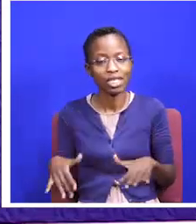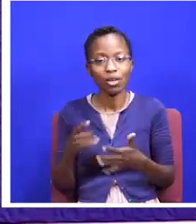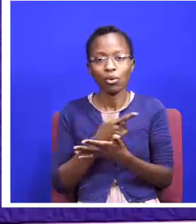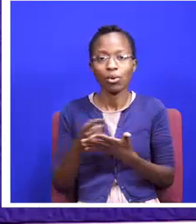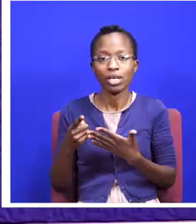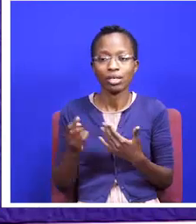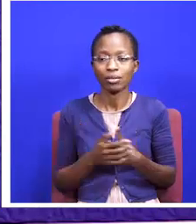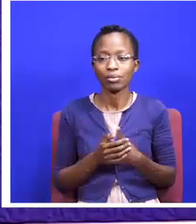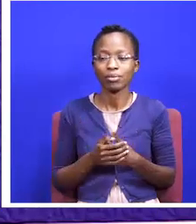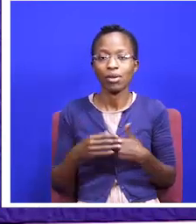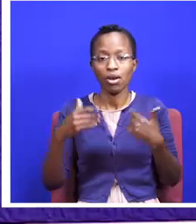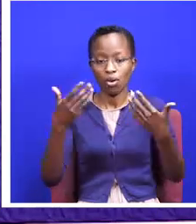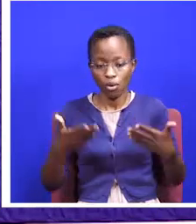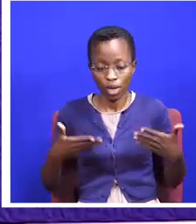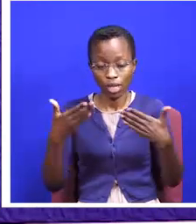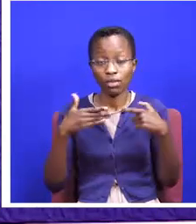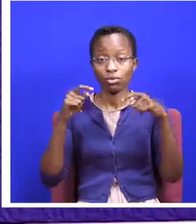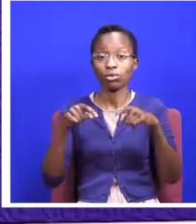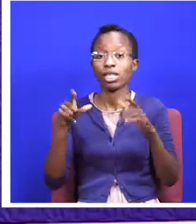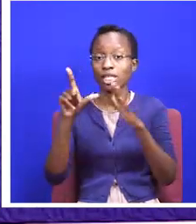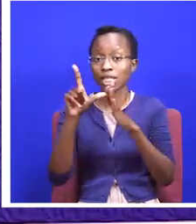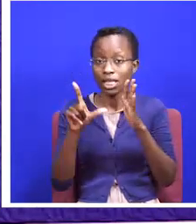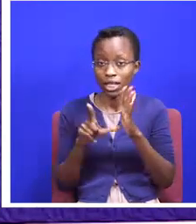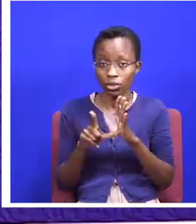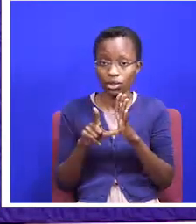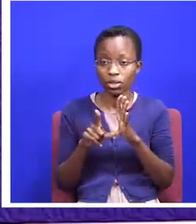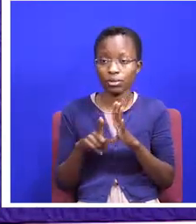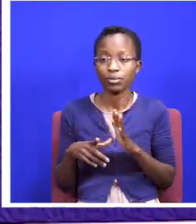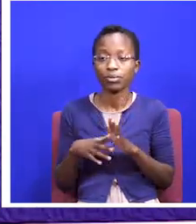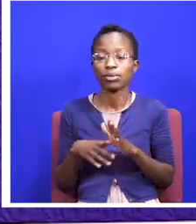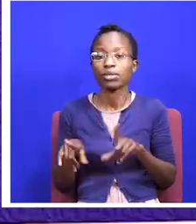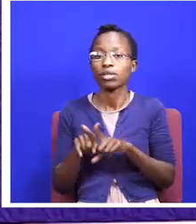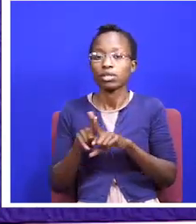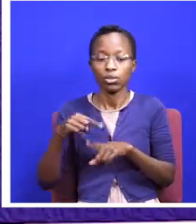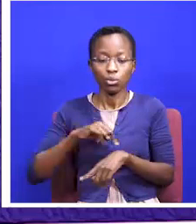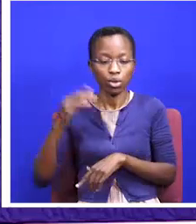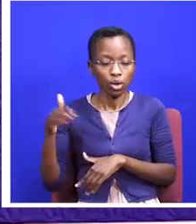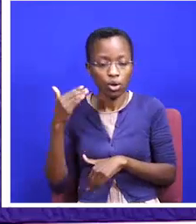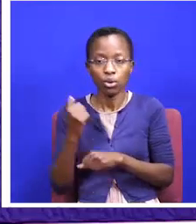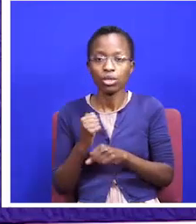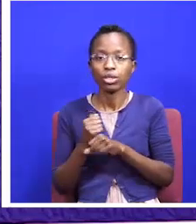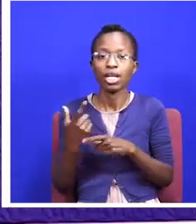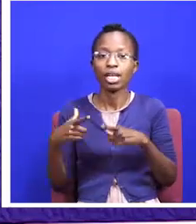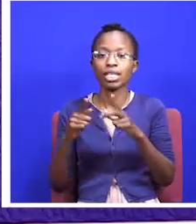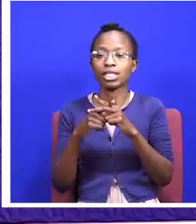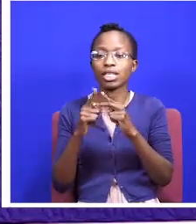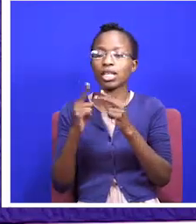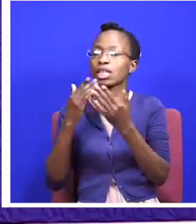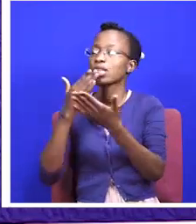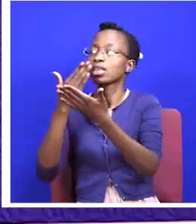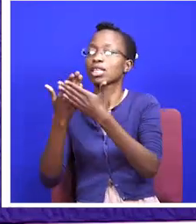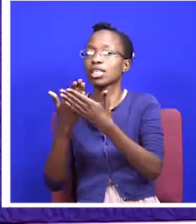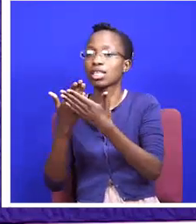fine. I hope you've had a wonderful, wonderful week. Welcome to today's lesson. And